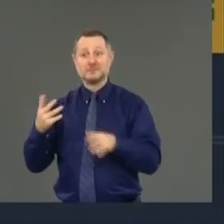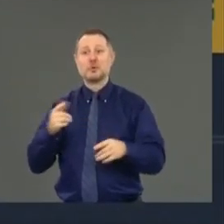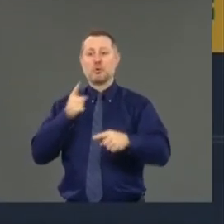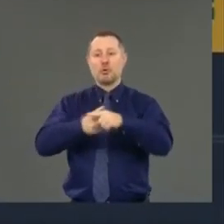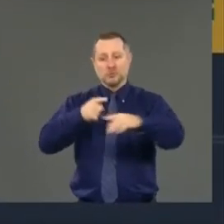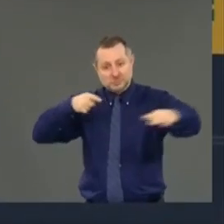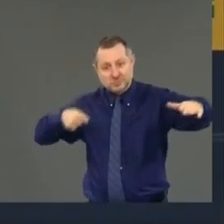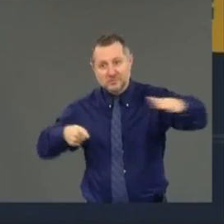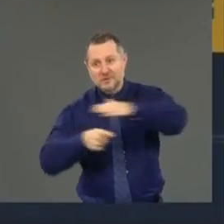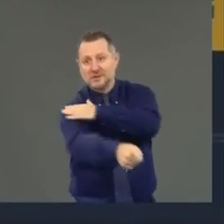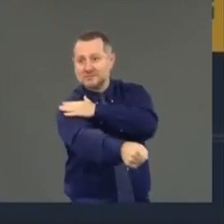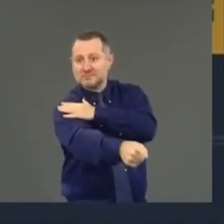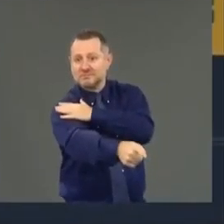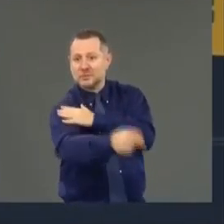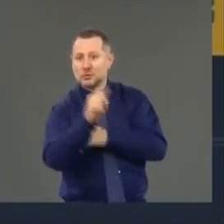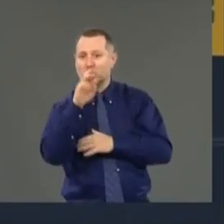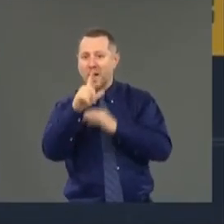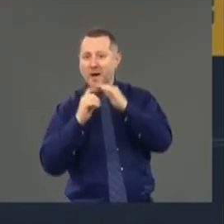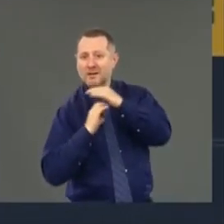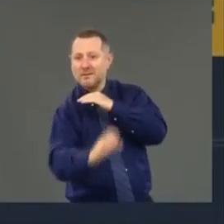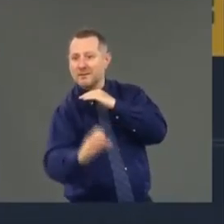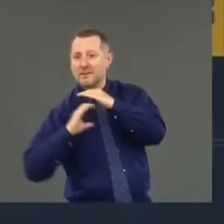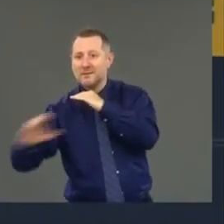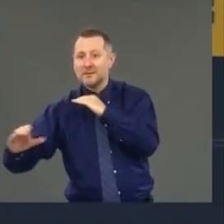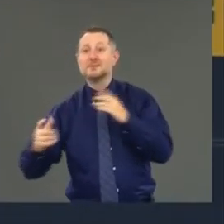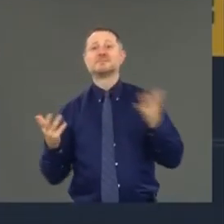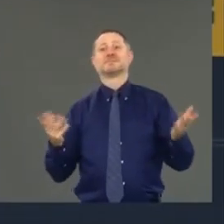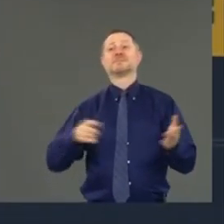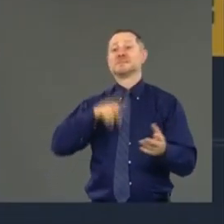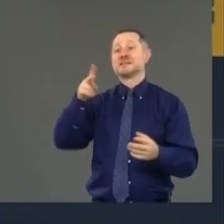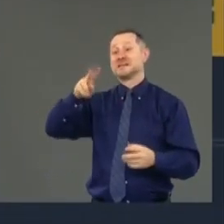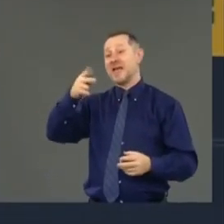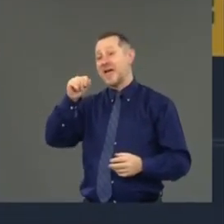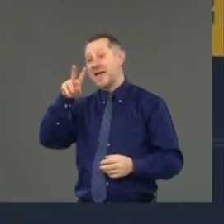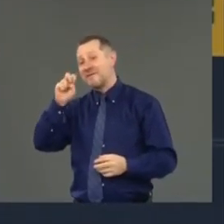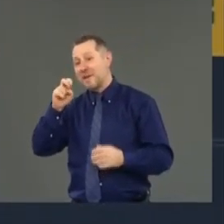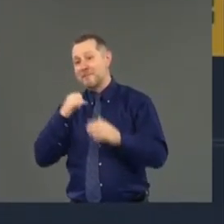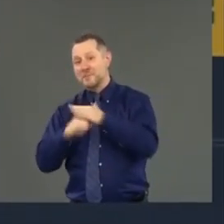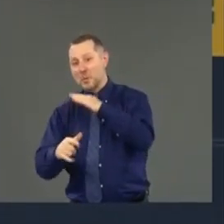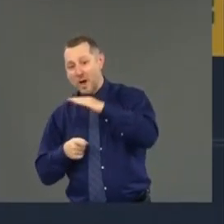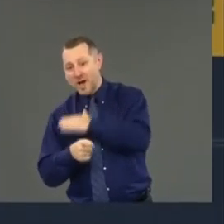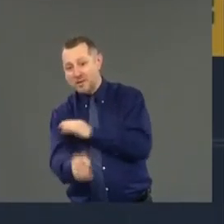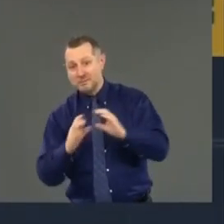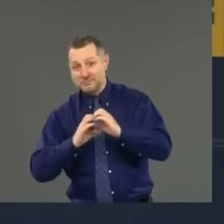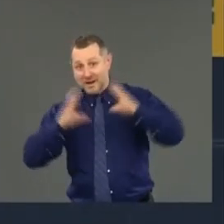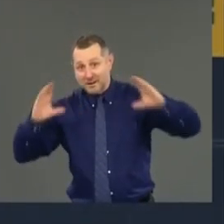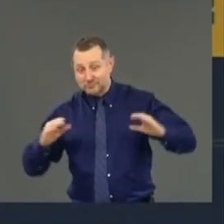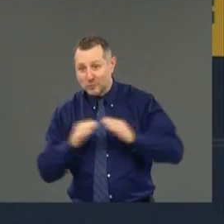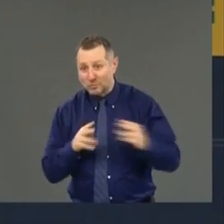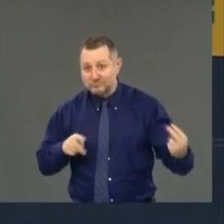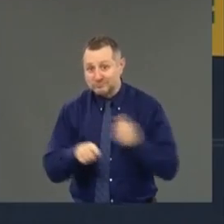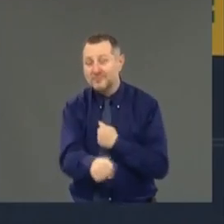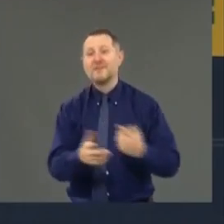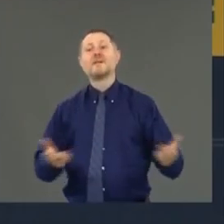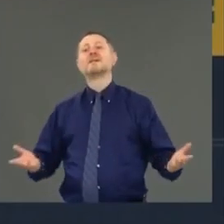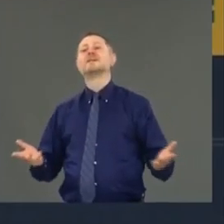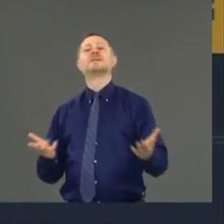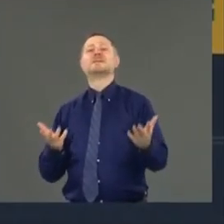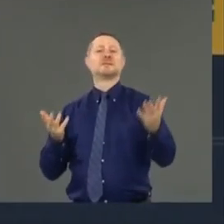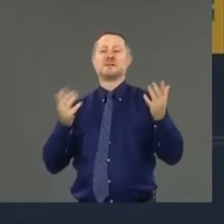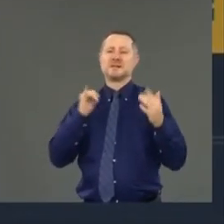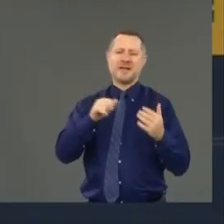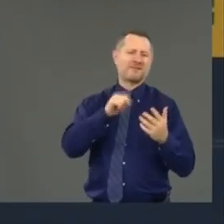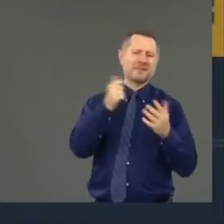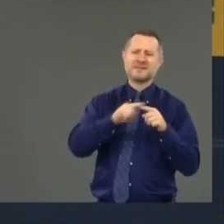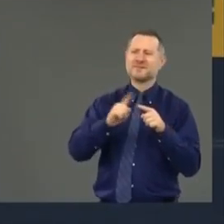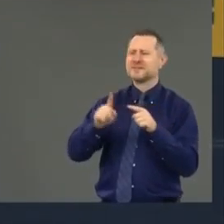creation. Second Avenue Subway, which is in Manhattan, goes up Second Avenue. Congestion pricing, we've spoken about a number of times. That's not necessarily